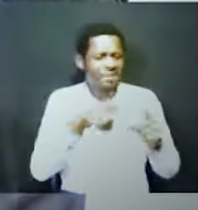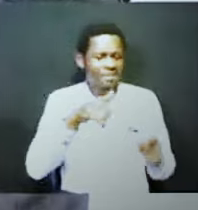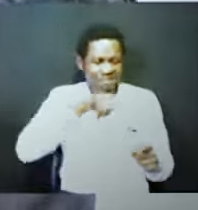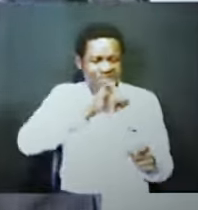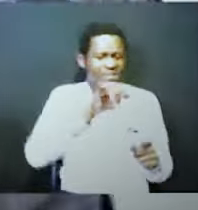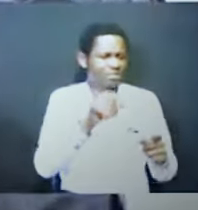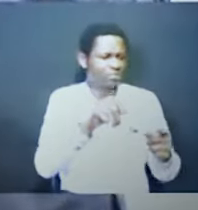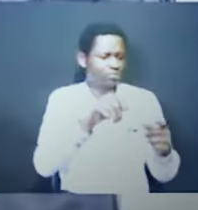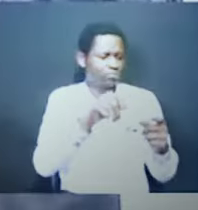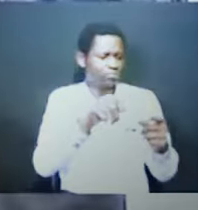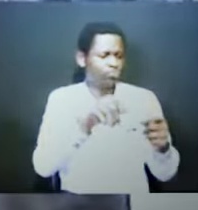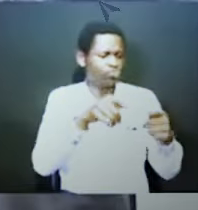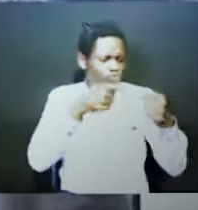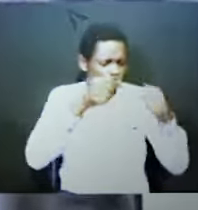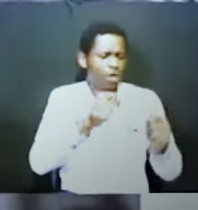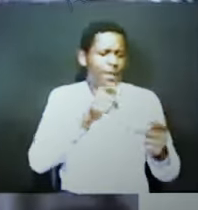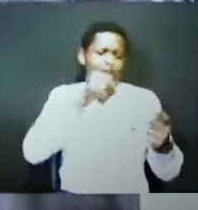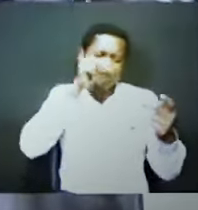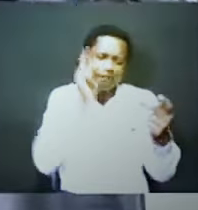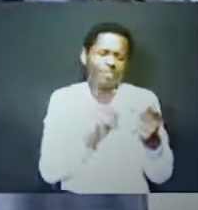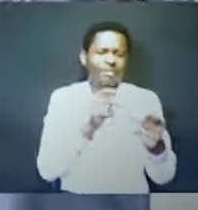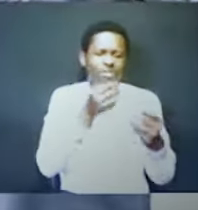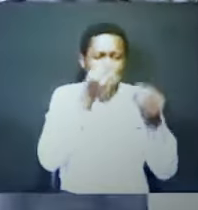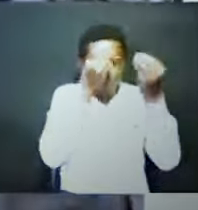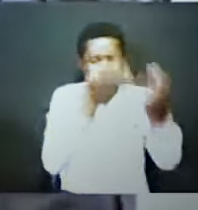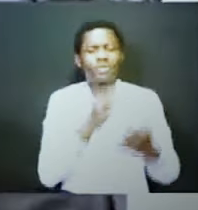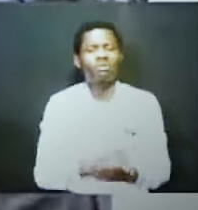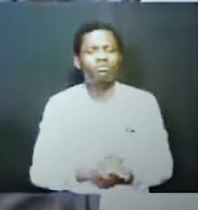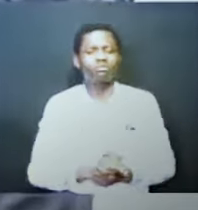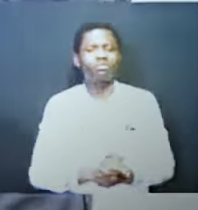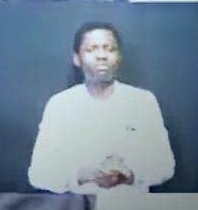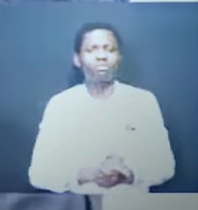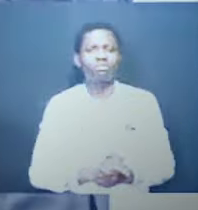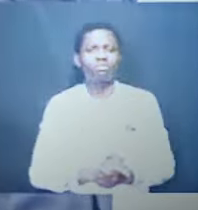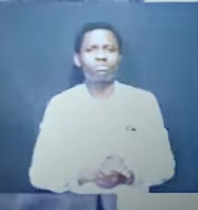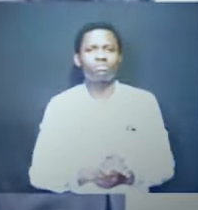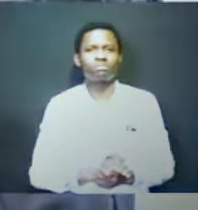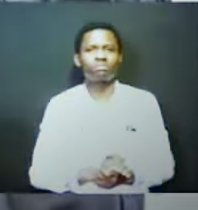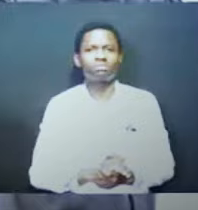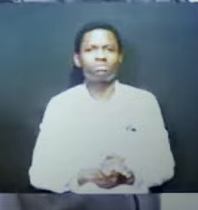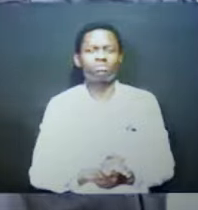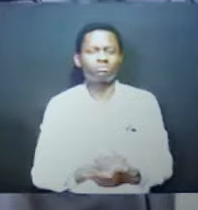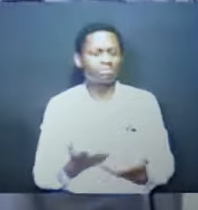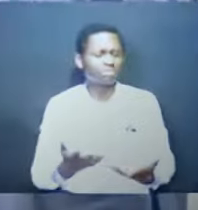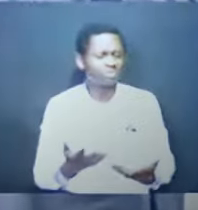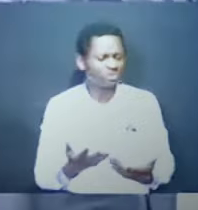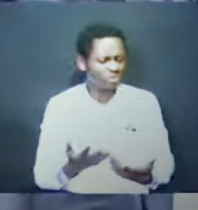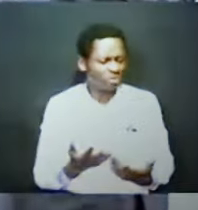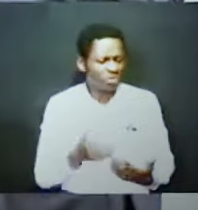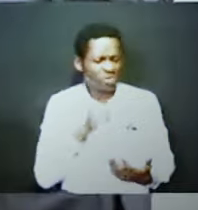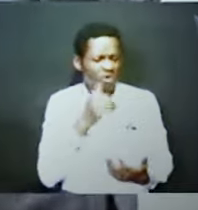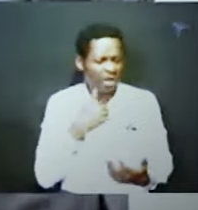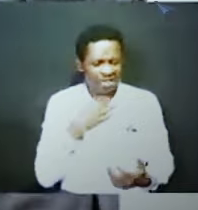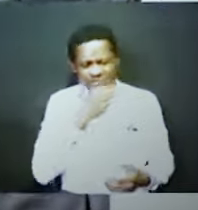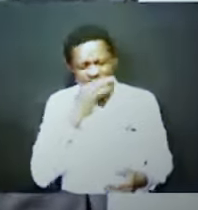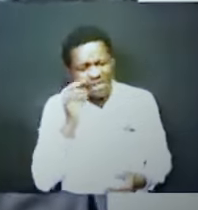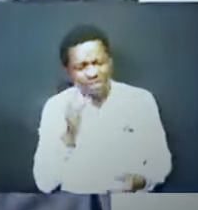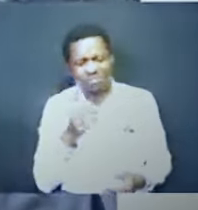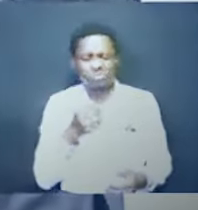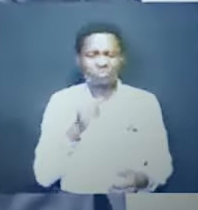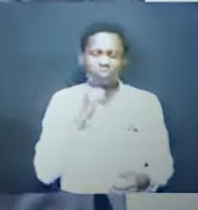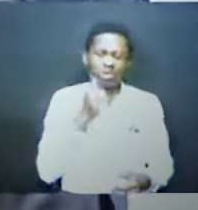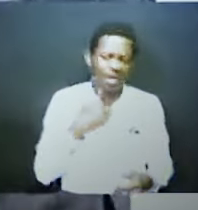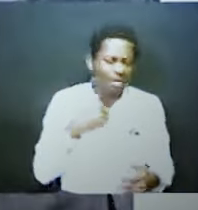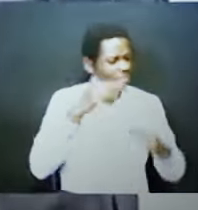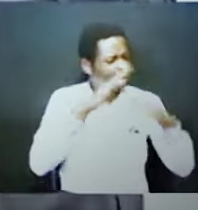his instructions. You wonder if they are not having vineyards and they are not planting crops